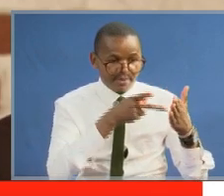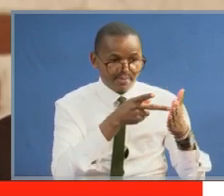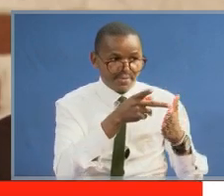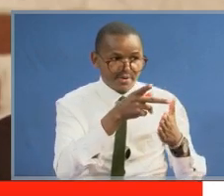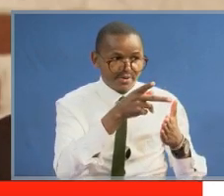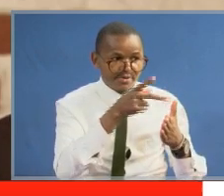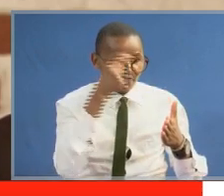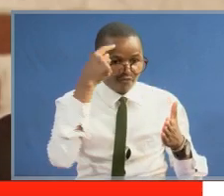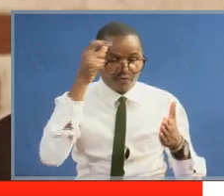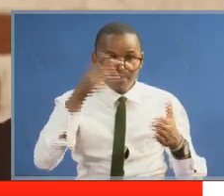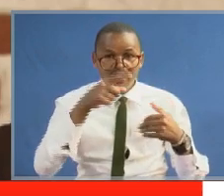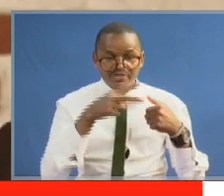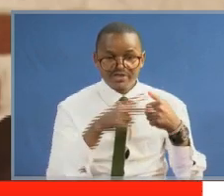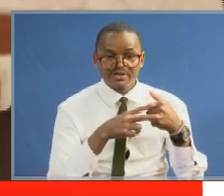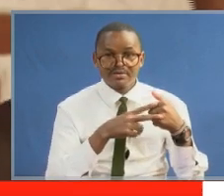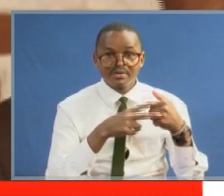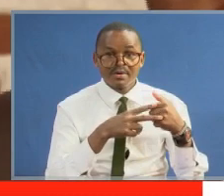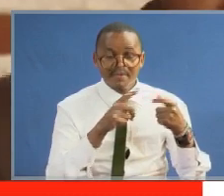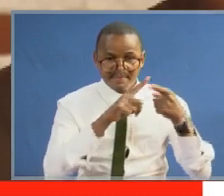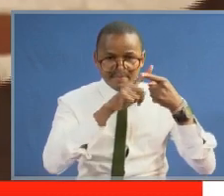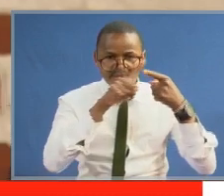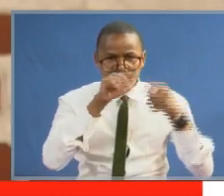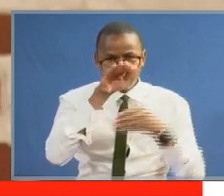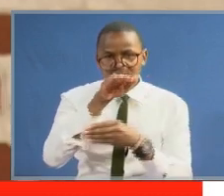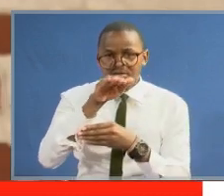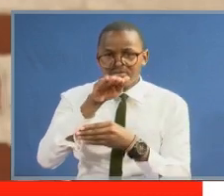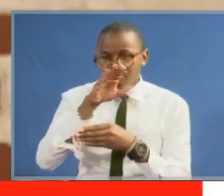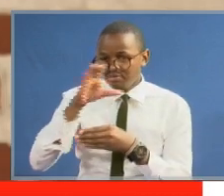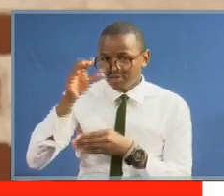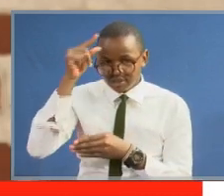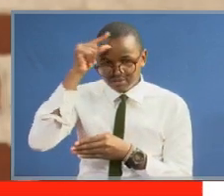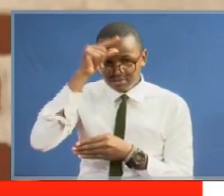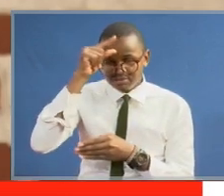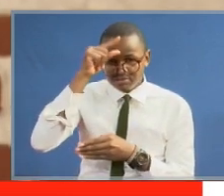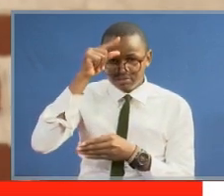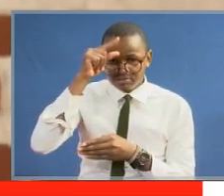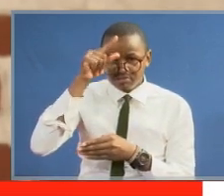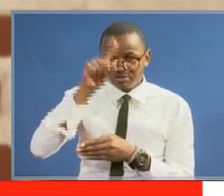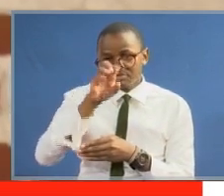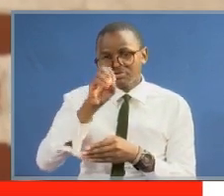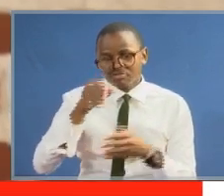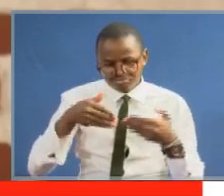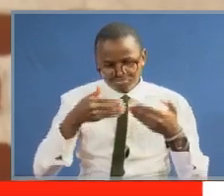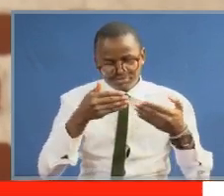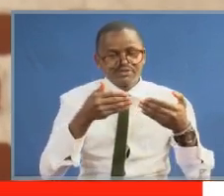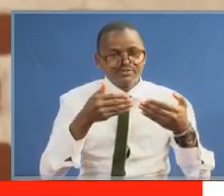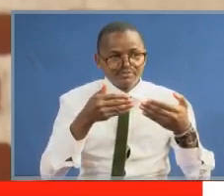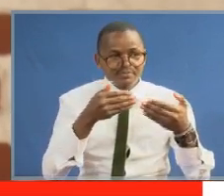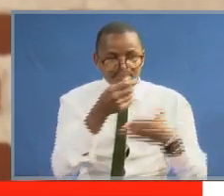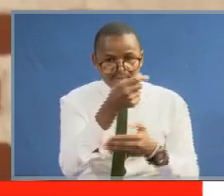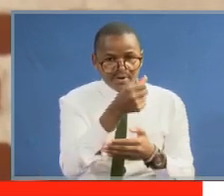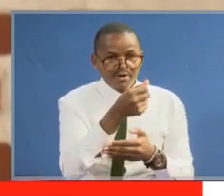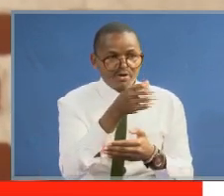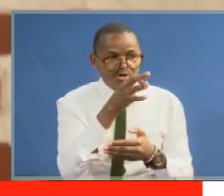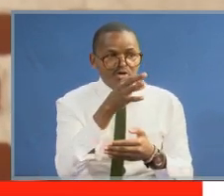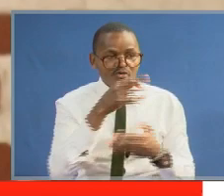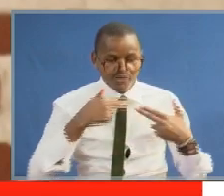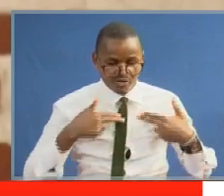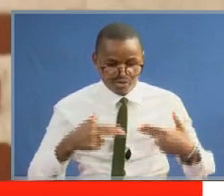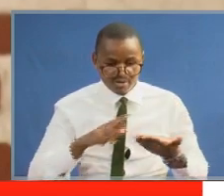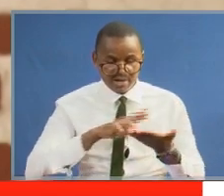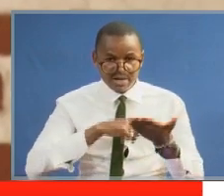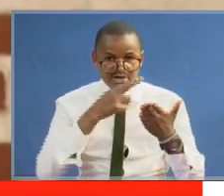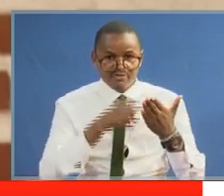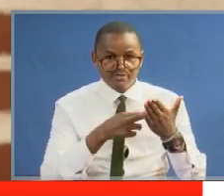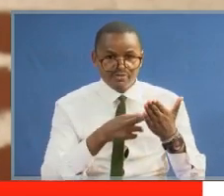their dues for July. Although we are urging the county government to release this function of human resource back